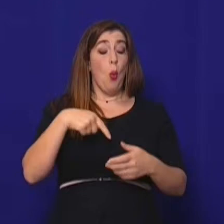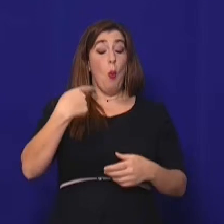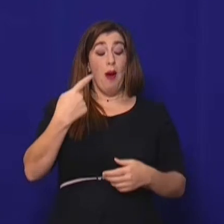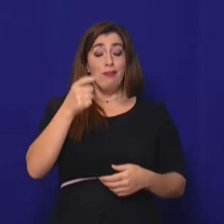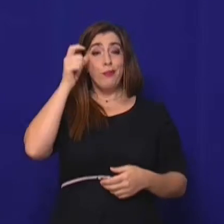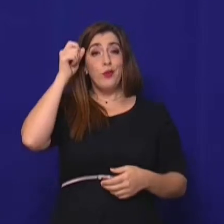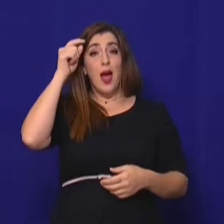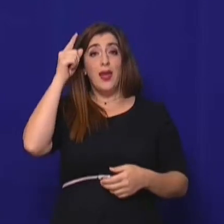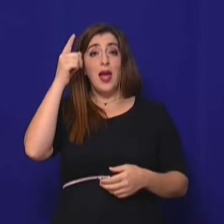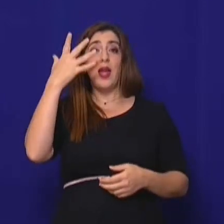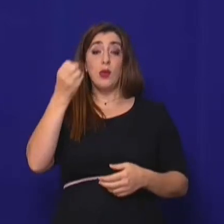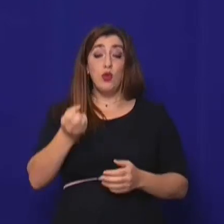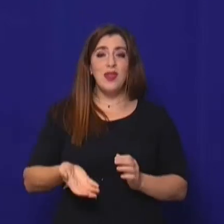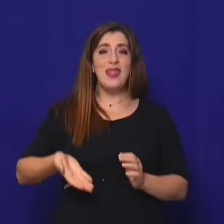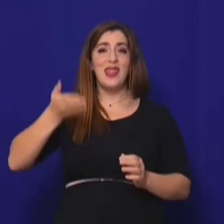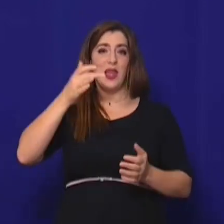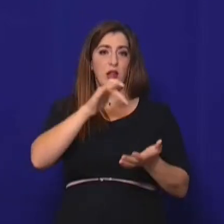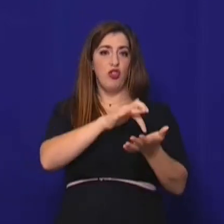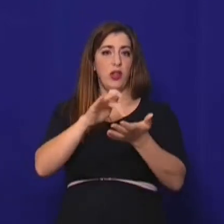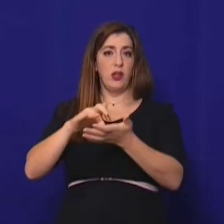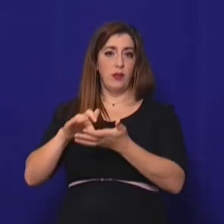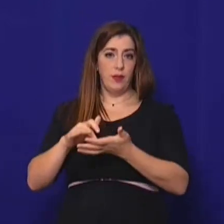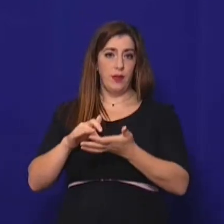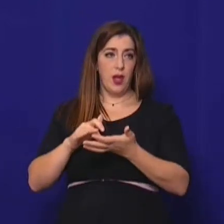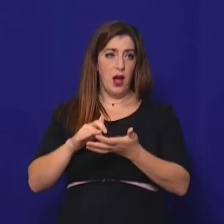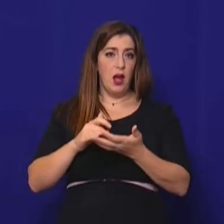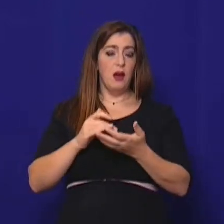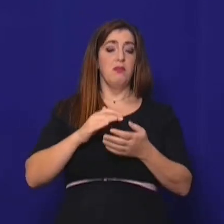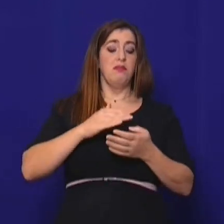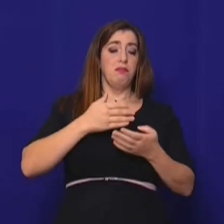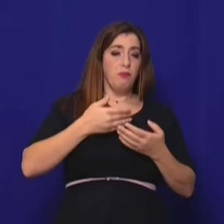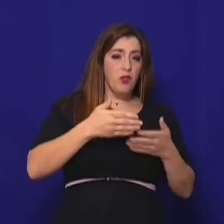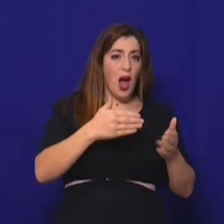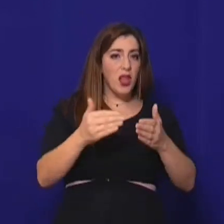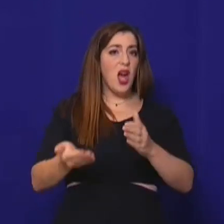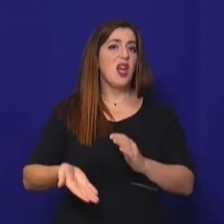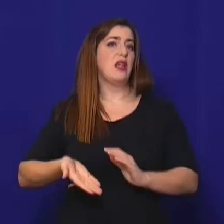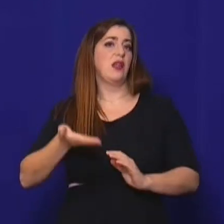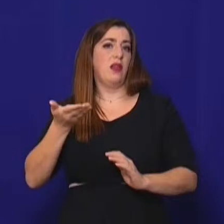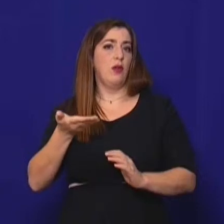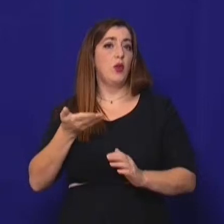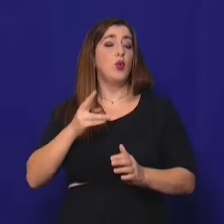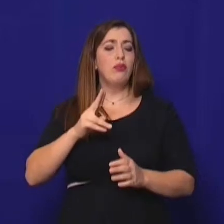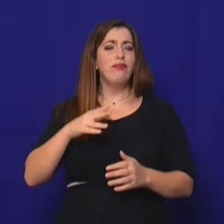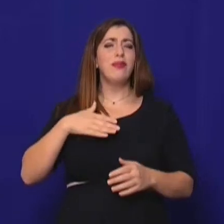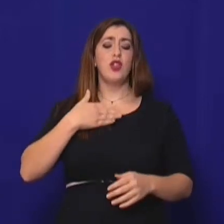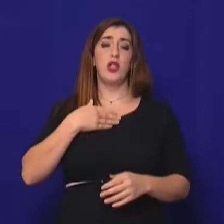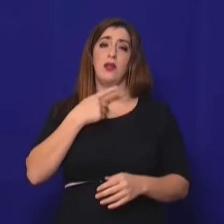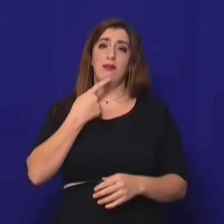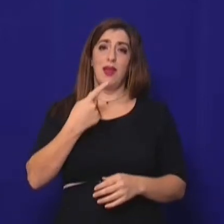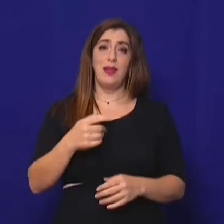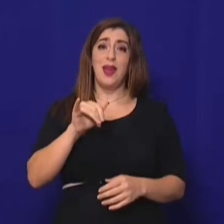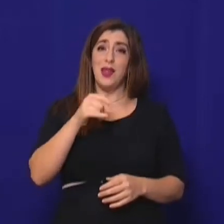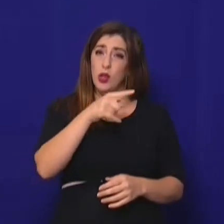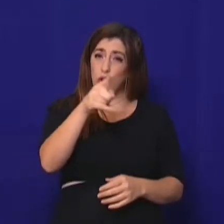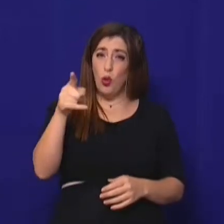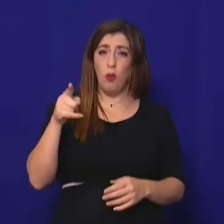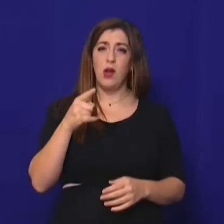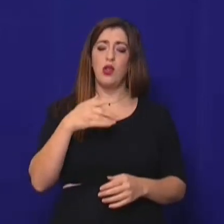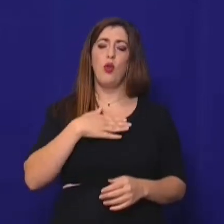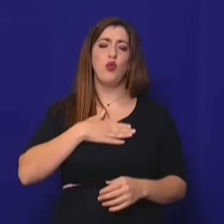bqajna niftħu iktar ħabs biex inkun nistgħu nrestqu iktar das-servizz lill-pubbliku u nappella għal dawk in-nies li għandhom